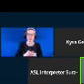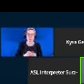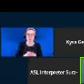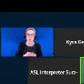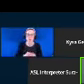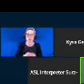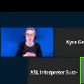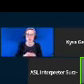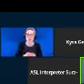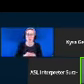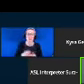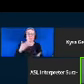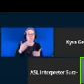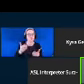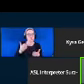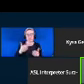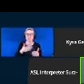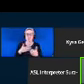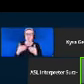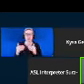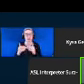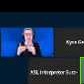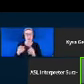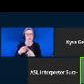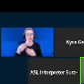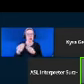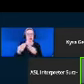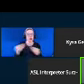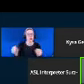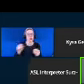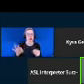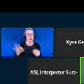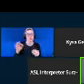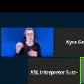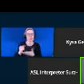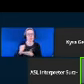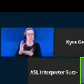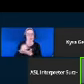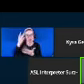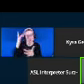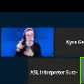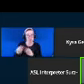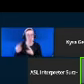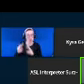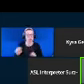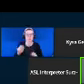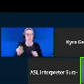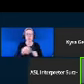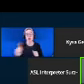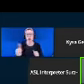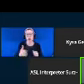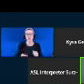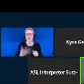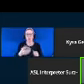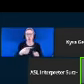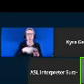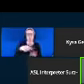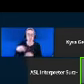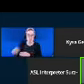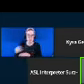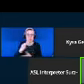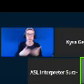operations, whether it's my colleague from the Office of Intelligence and Analysis, even beyond the four corners of the department. We also do a lot of great work with fusion